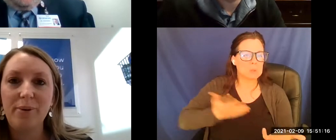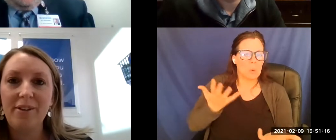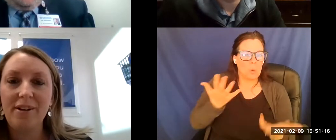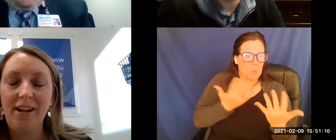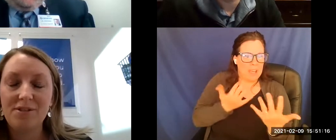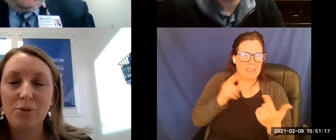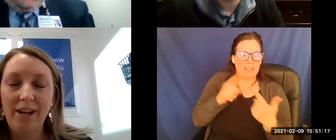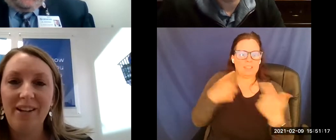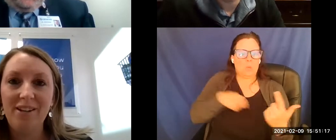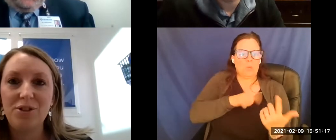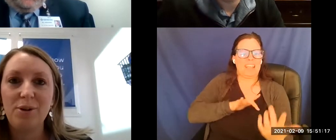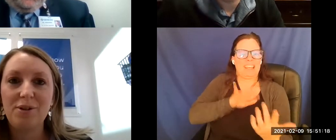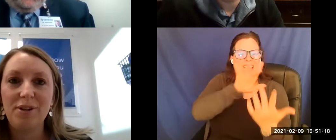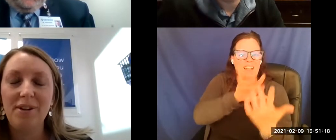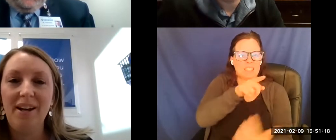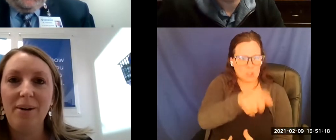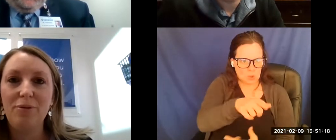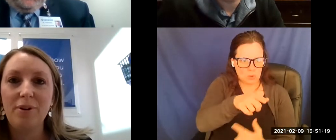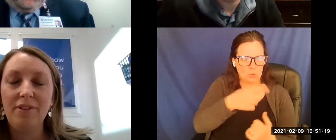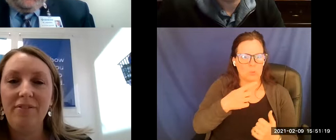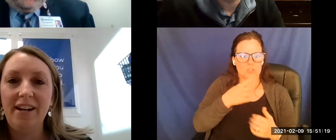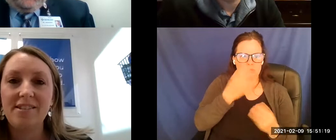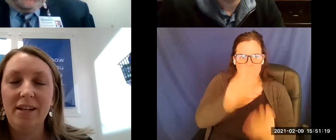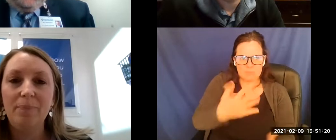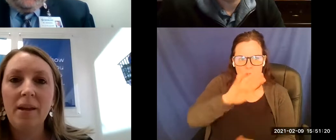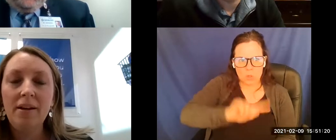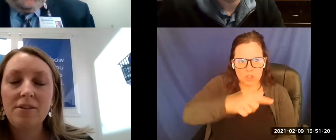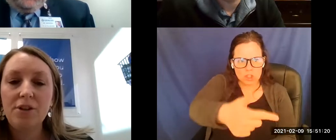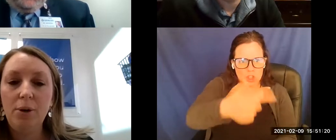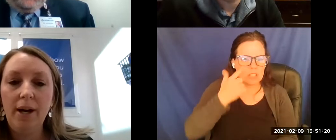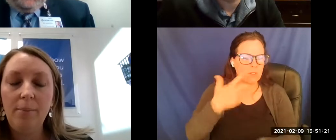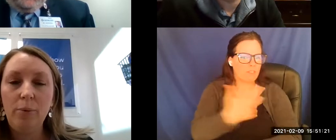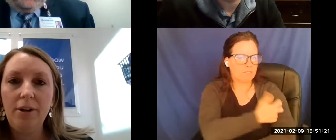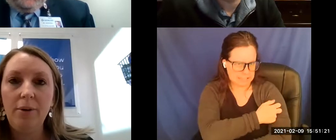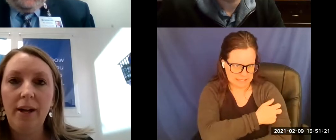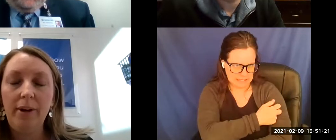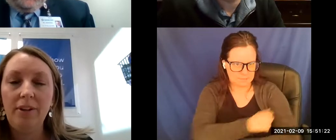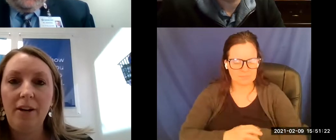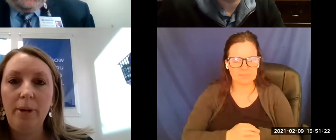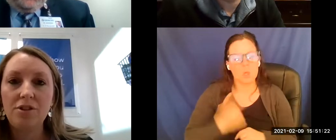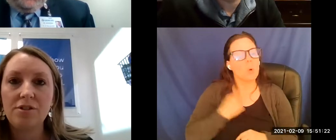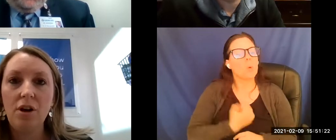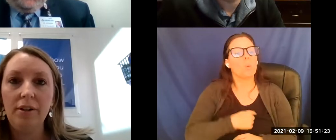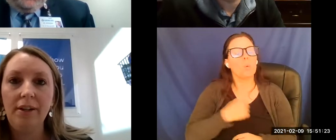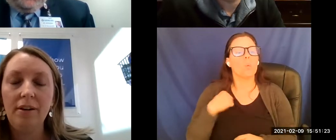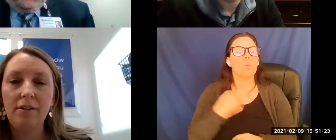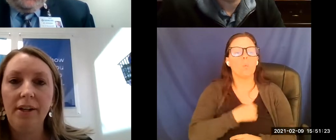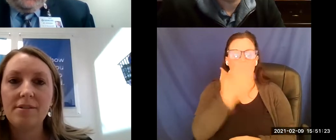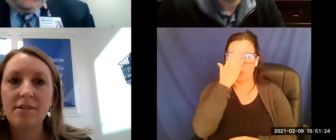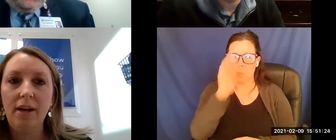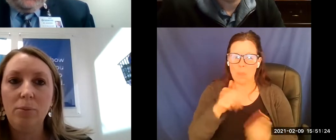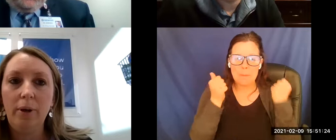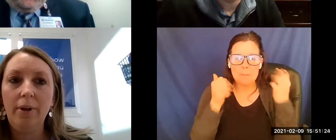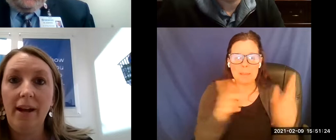to when it is your turn for the vaccine. So we know that we have a lot of patients calling our